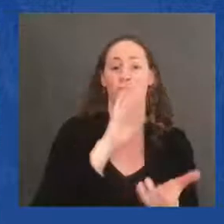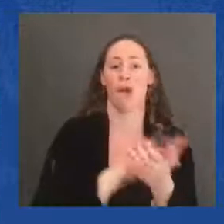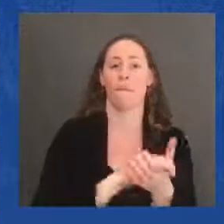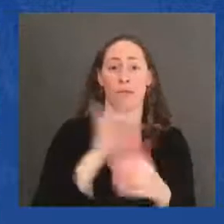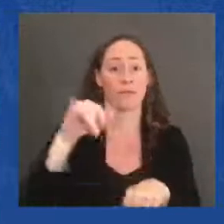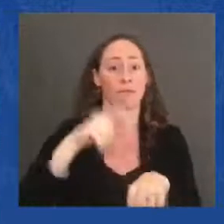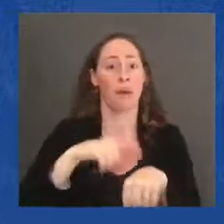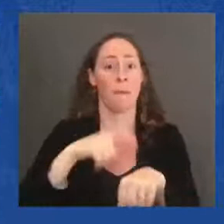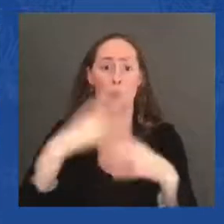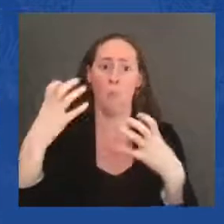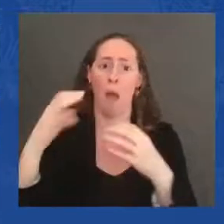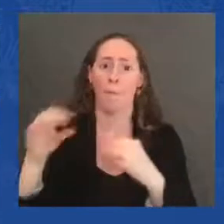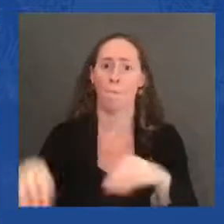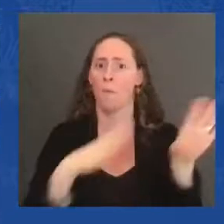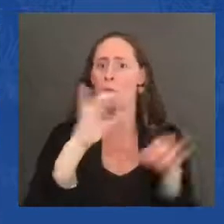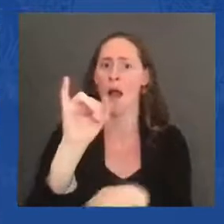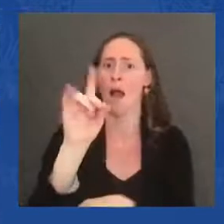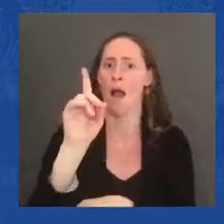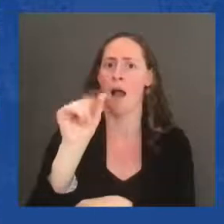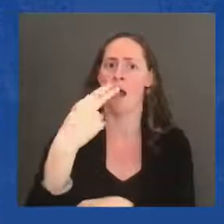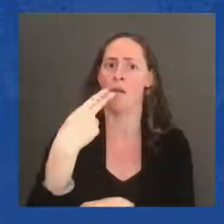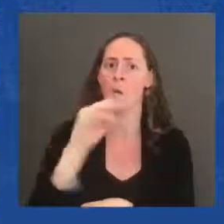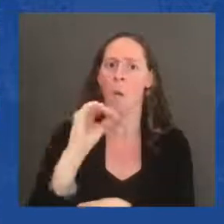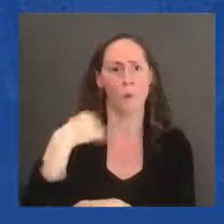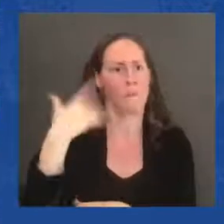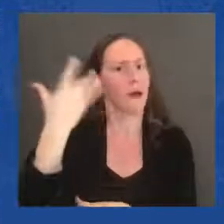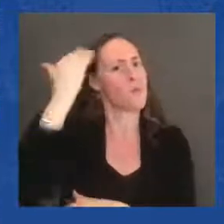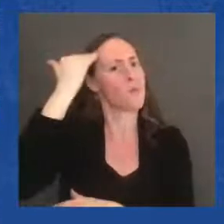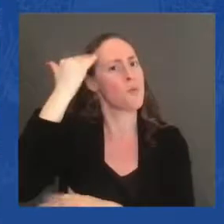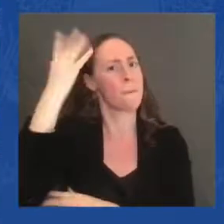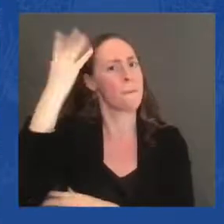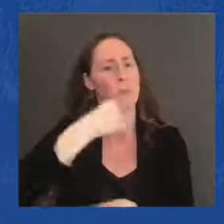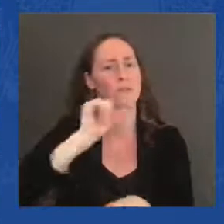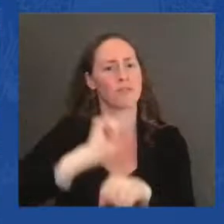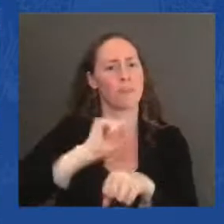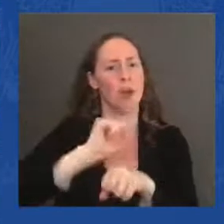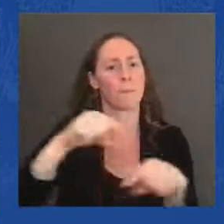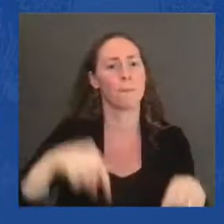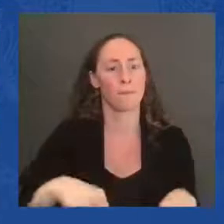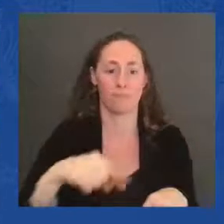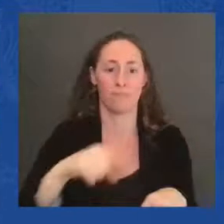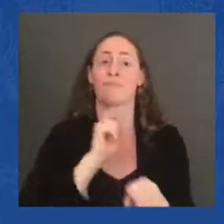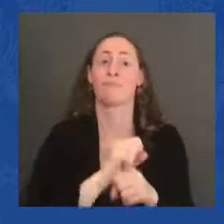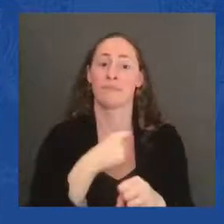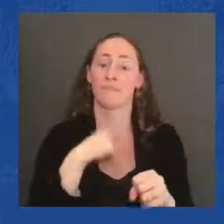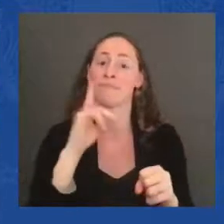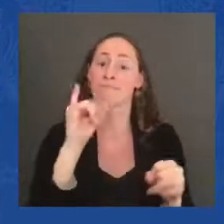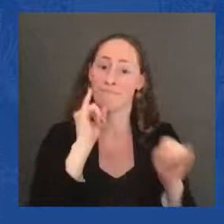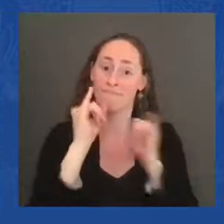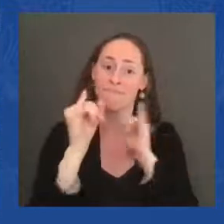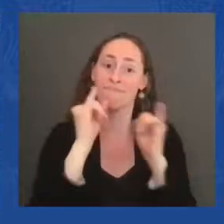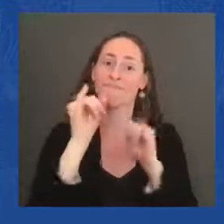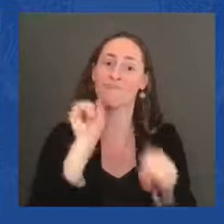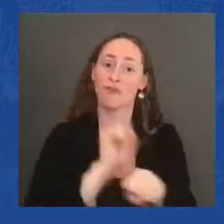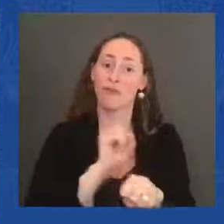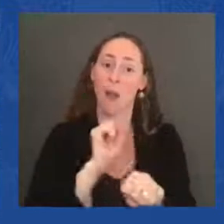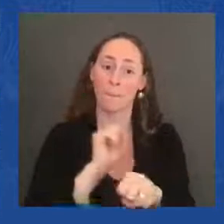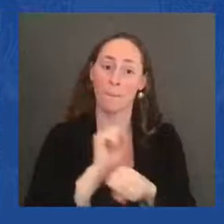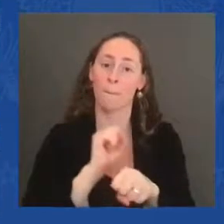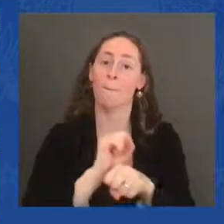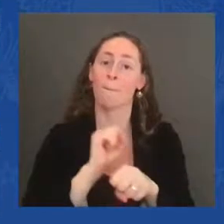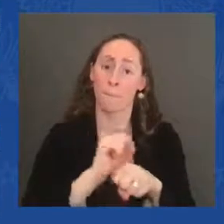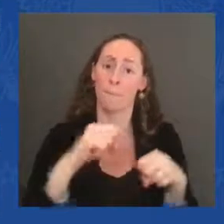Cascade. And in the meantime, there was a war going on. Anyway, but the whole point was that I used to